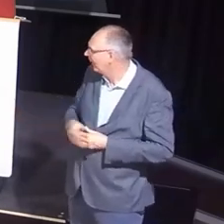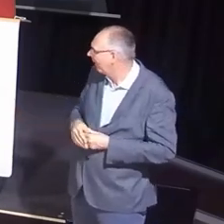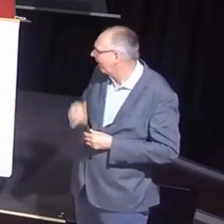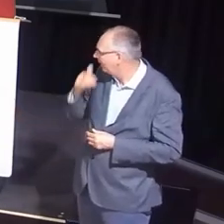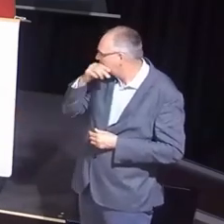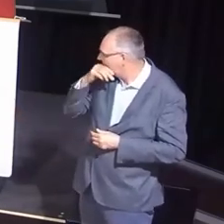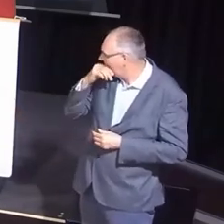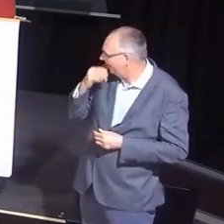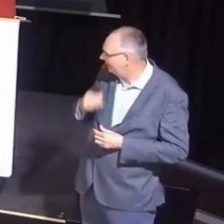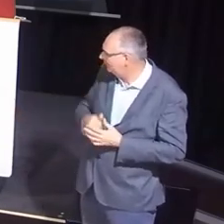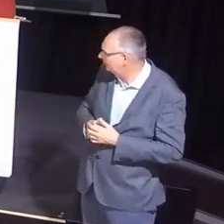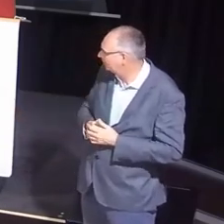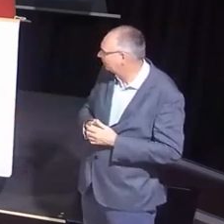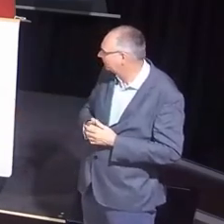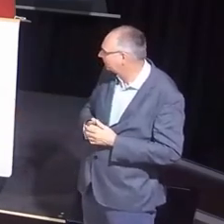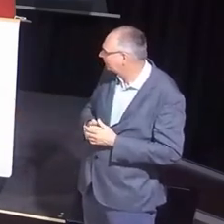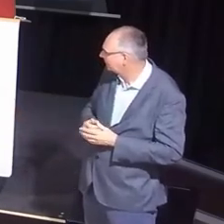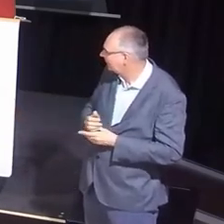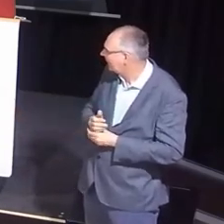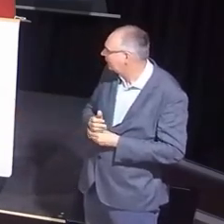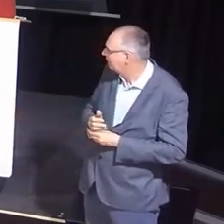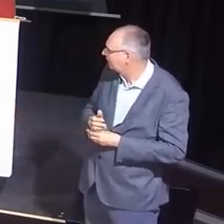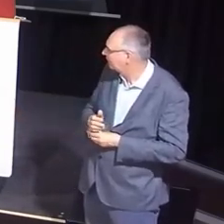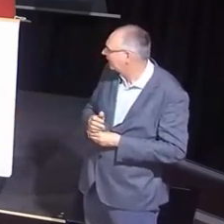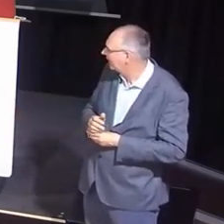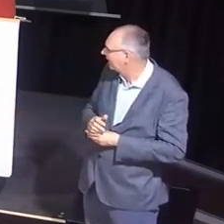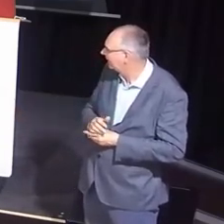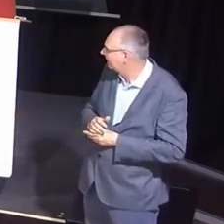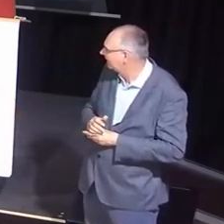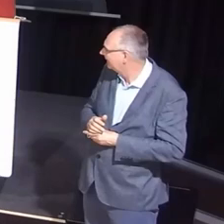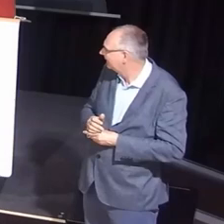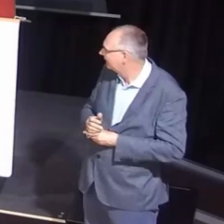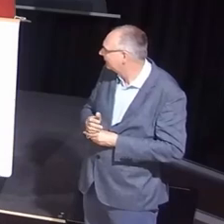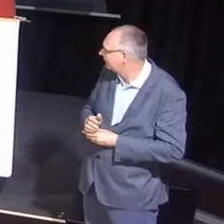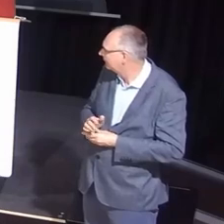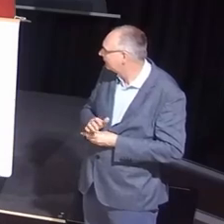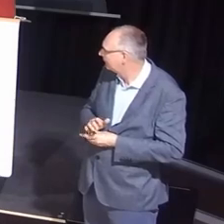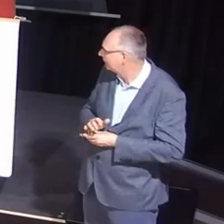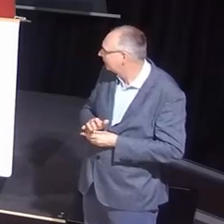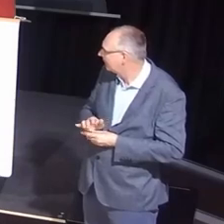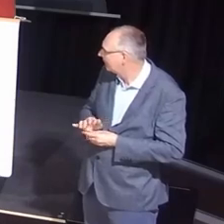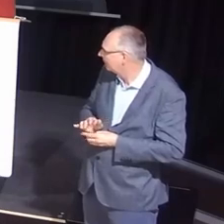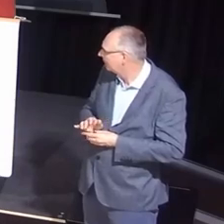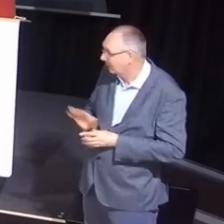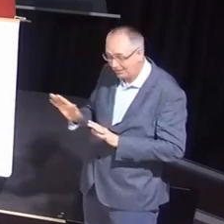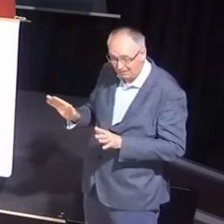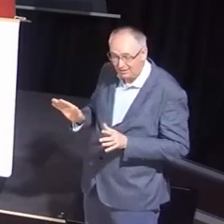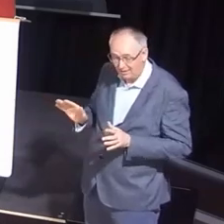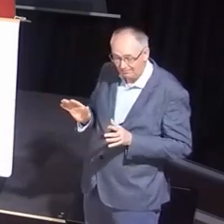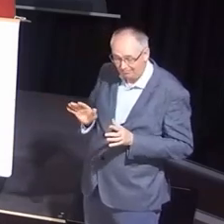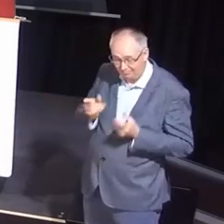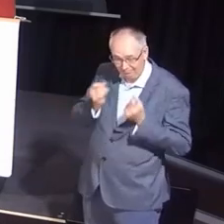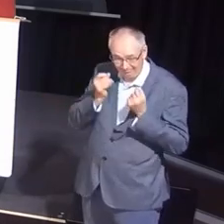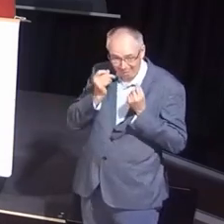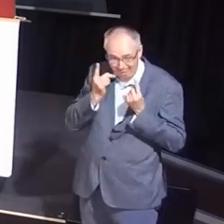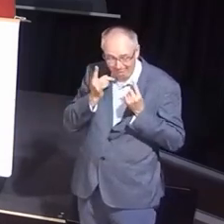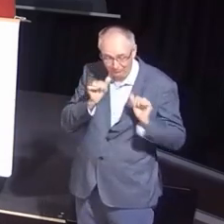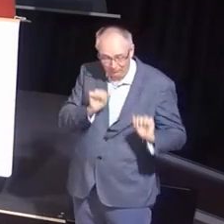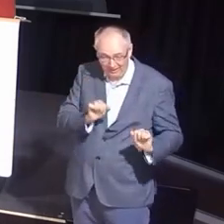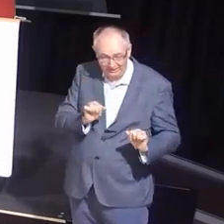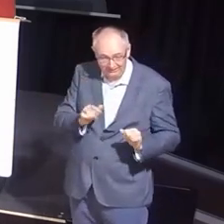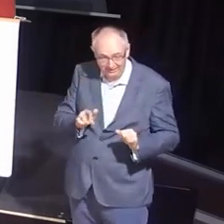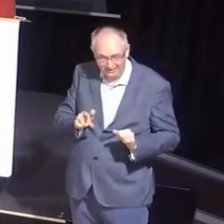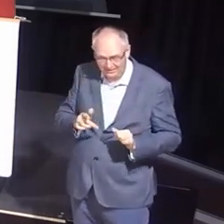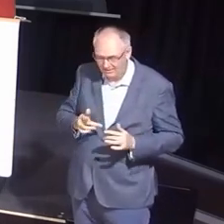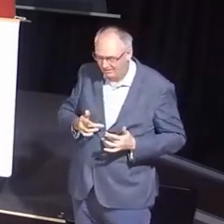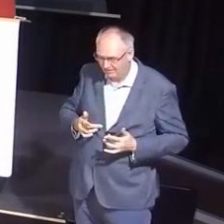back in. My God, you guys are hilarious. Sorry. No, I totally resonate with that concept of feeling